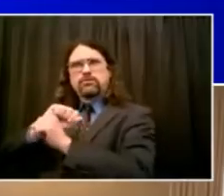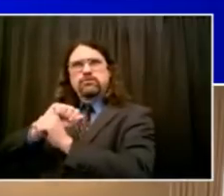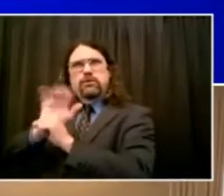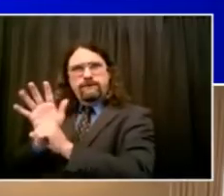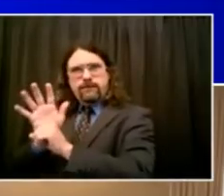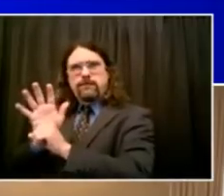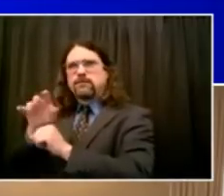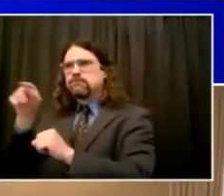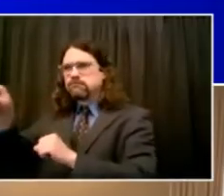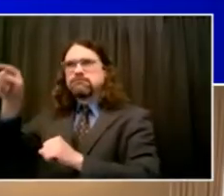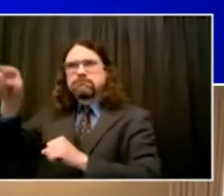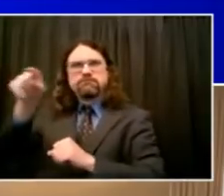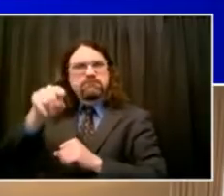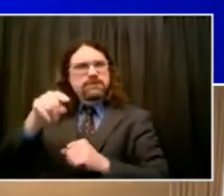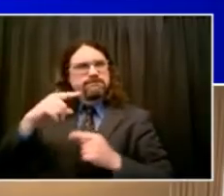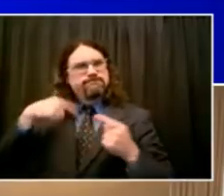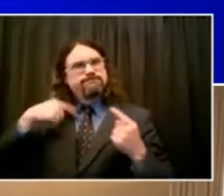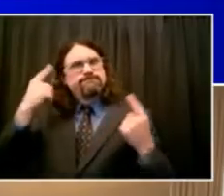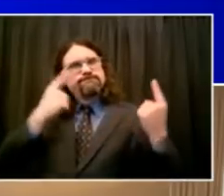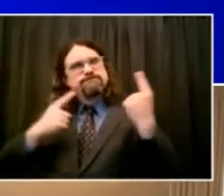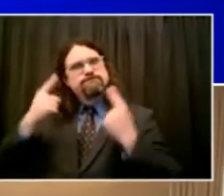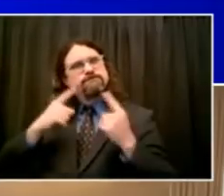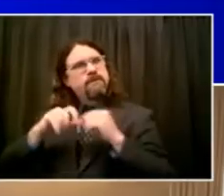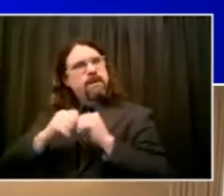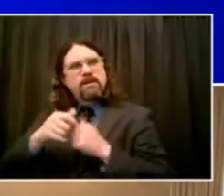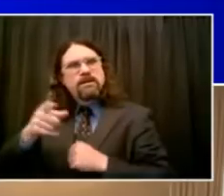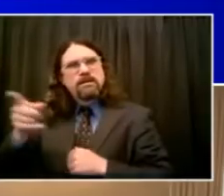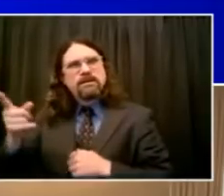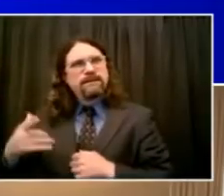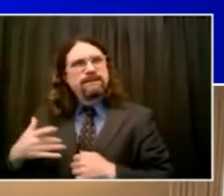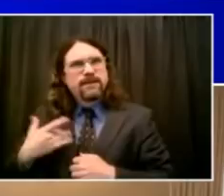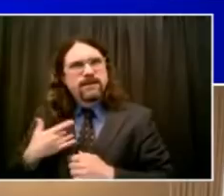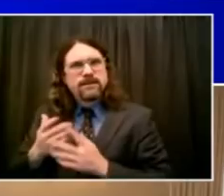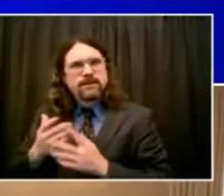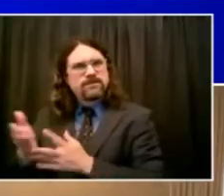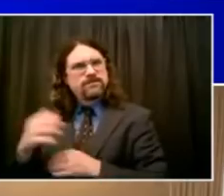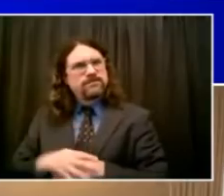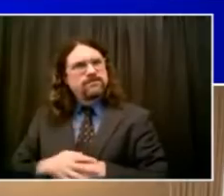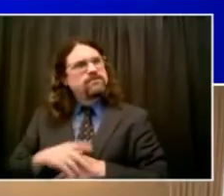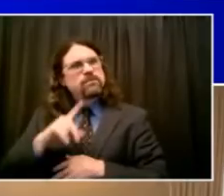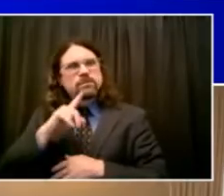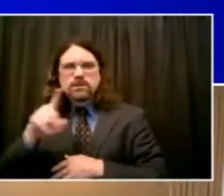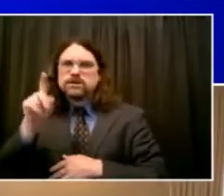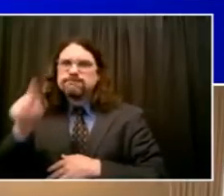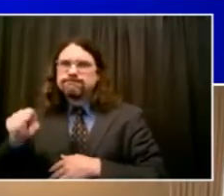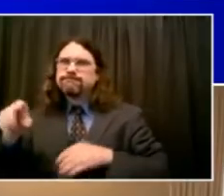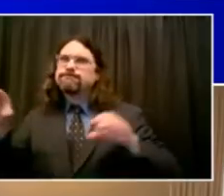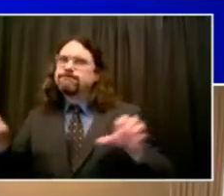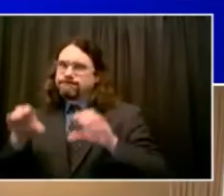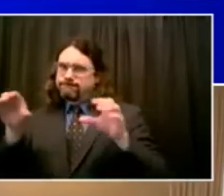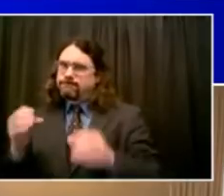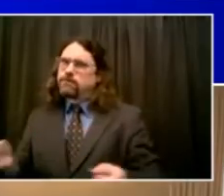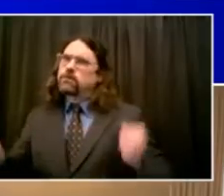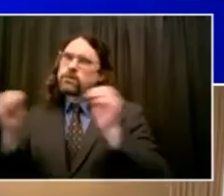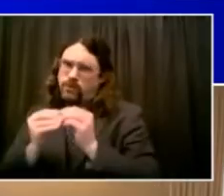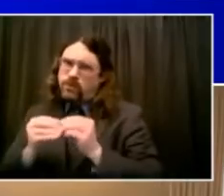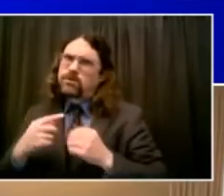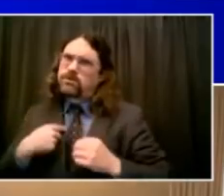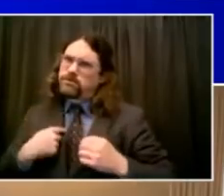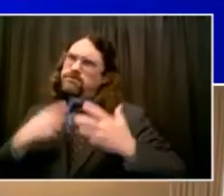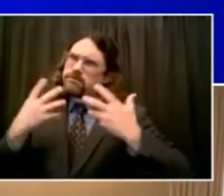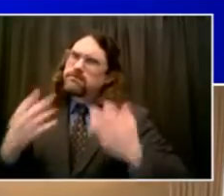York has been working hard to address this issue, and the city has as well, but we want to keep doing more and more. So today I want to talk